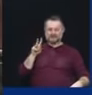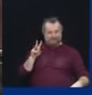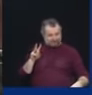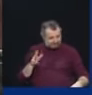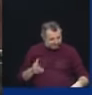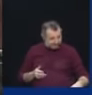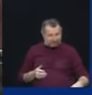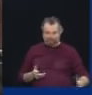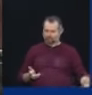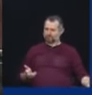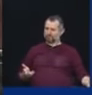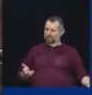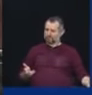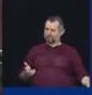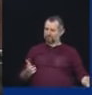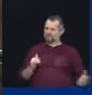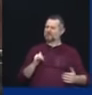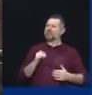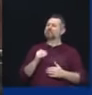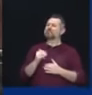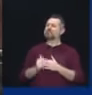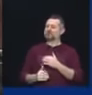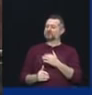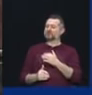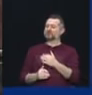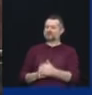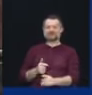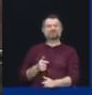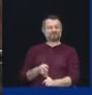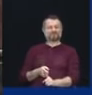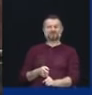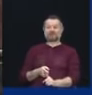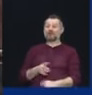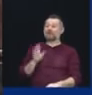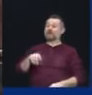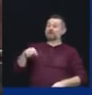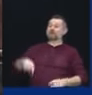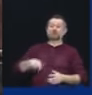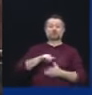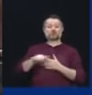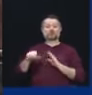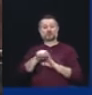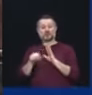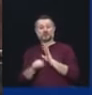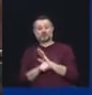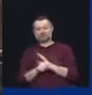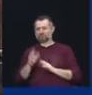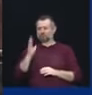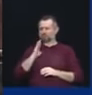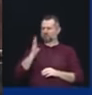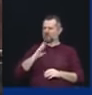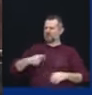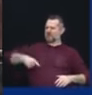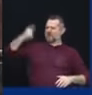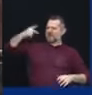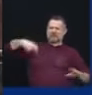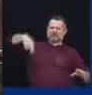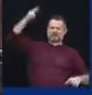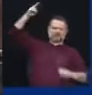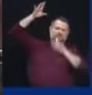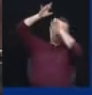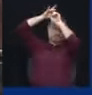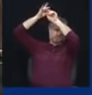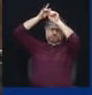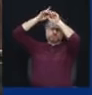number. We went in this state from the highest infection rate on